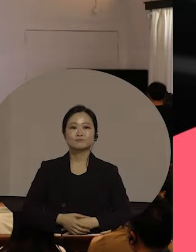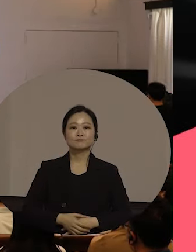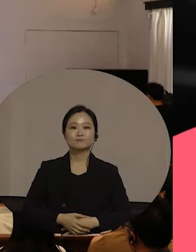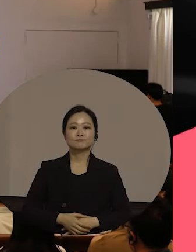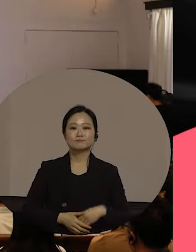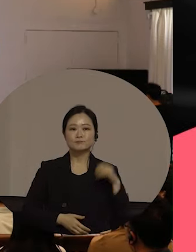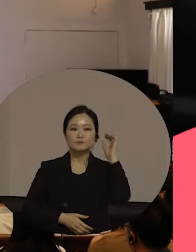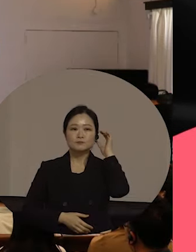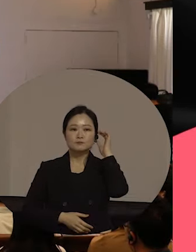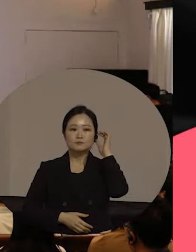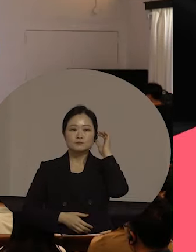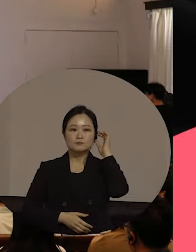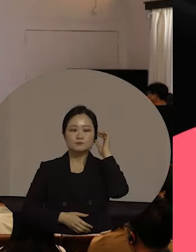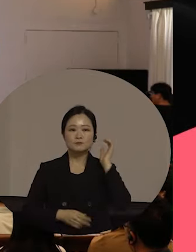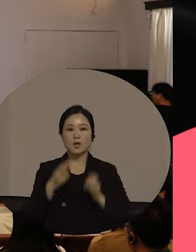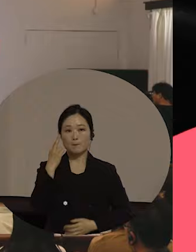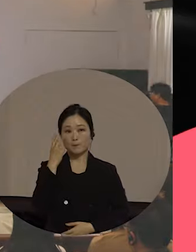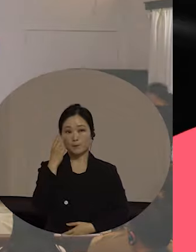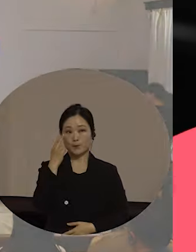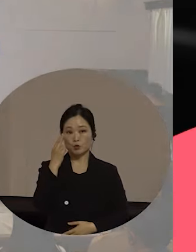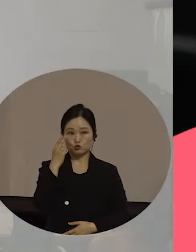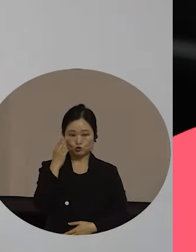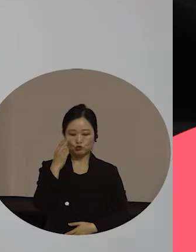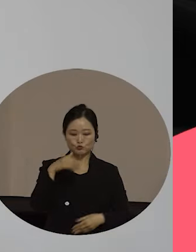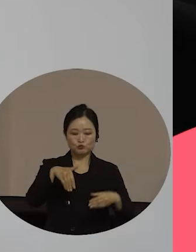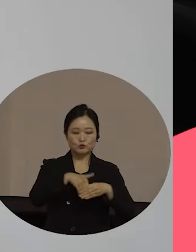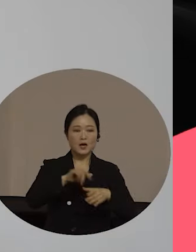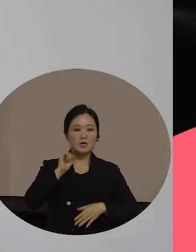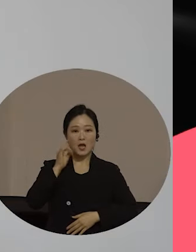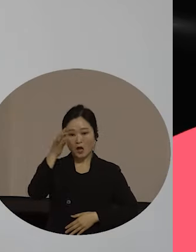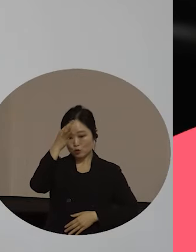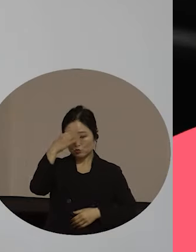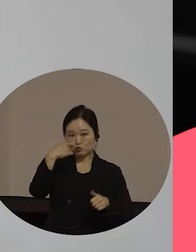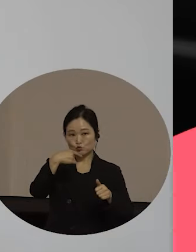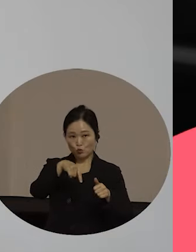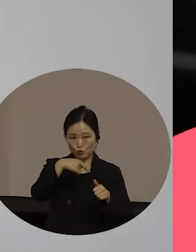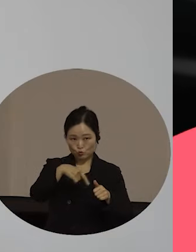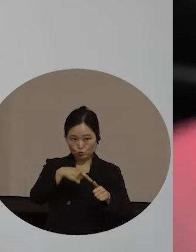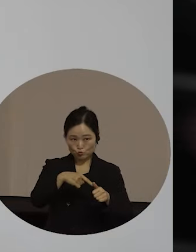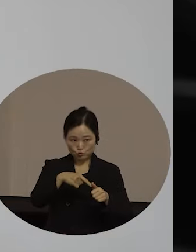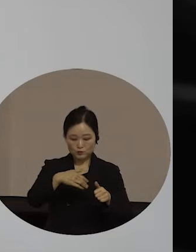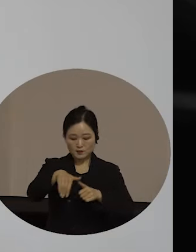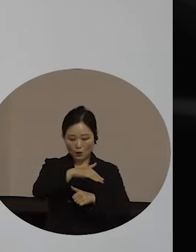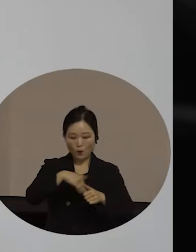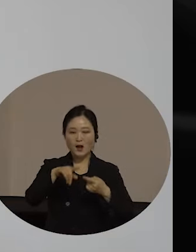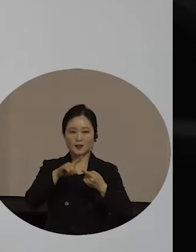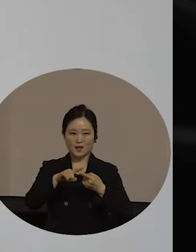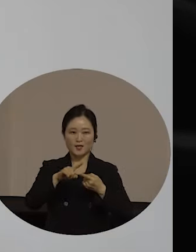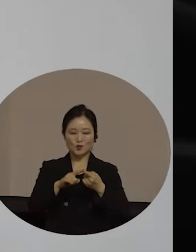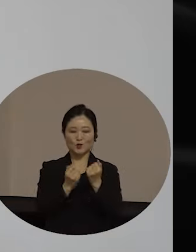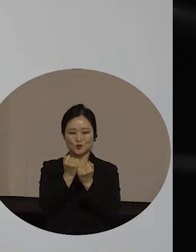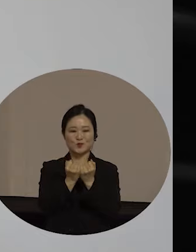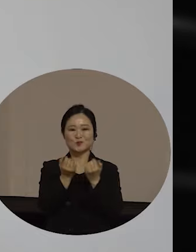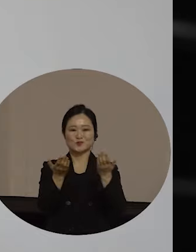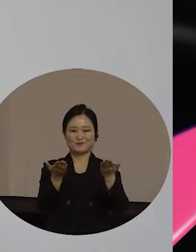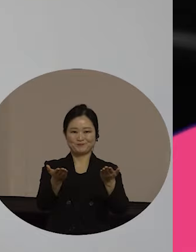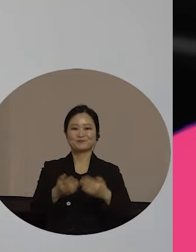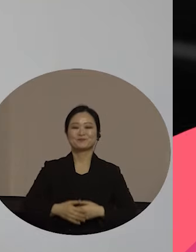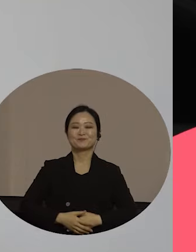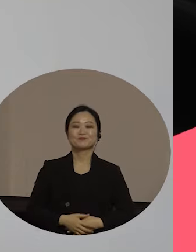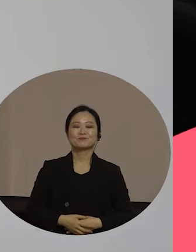discuss trends in culture and arts education programs in the U.S. The U.S. lacks standardized nationwide culture and